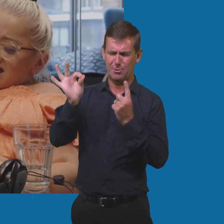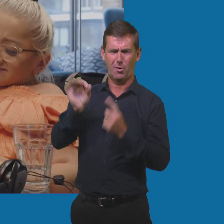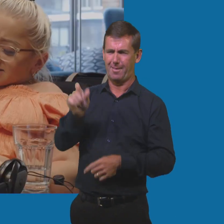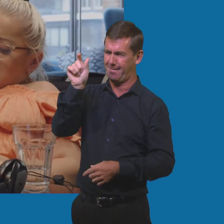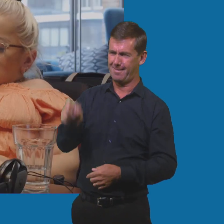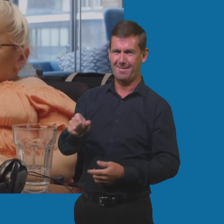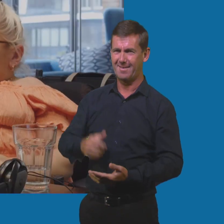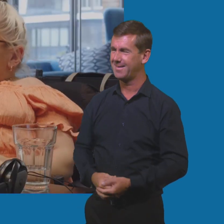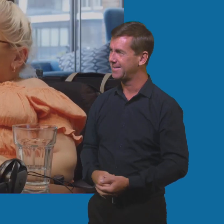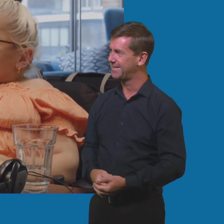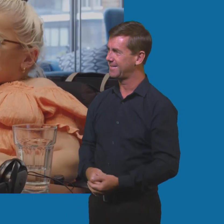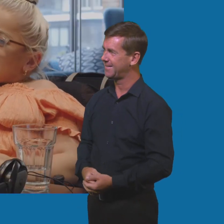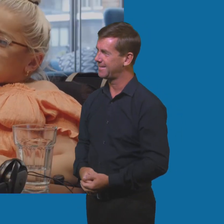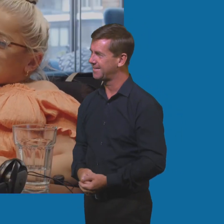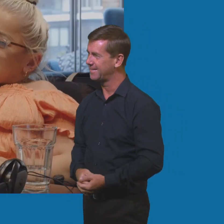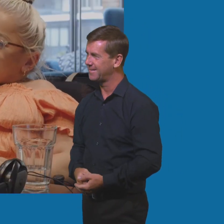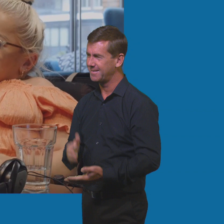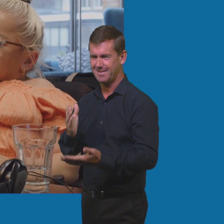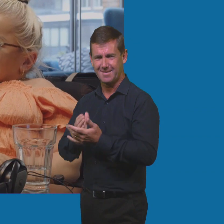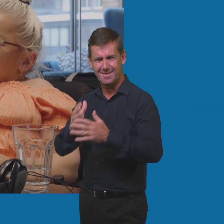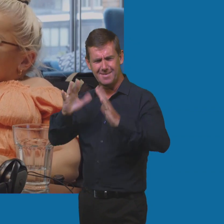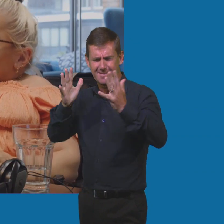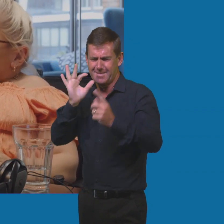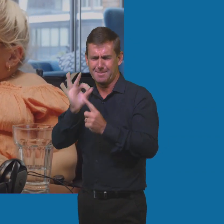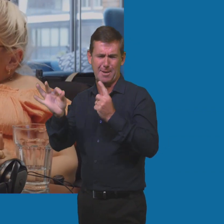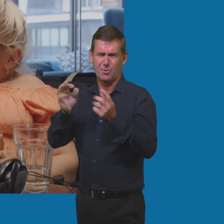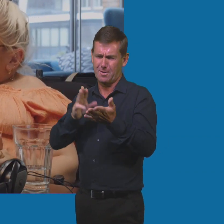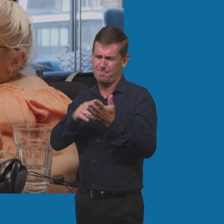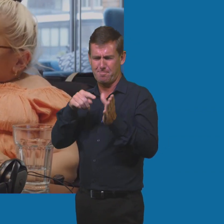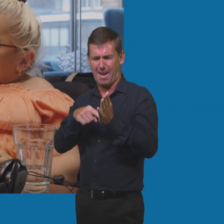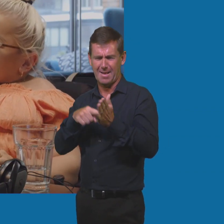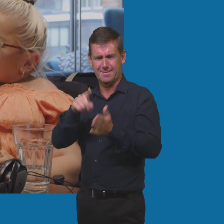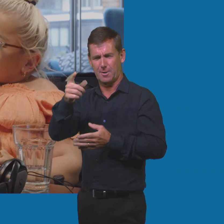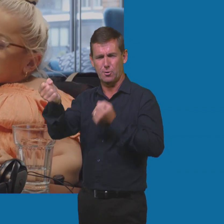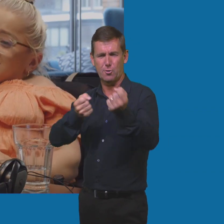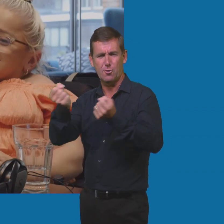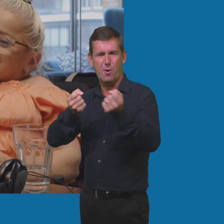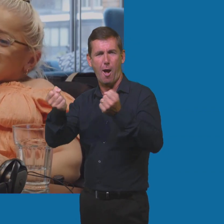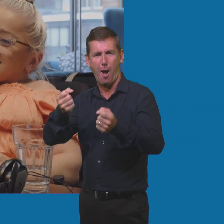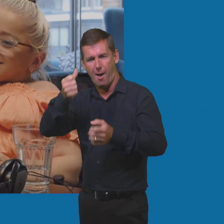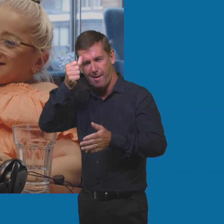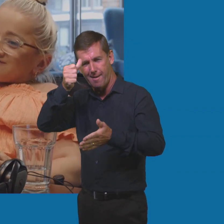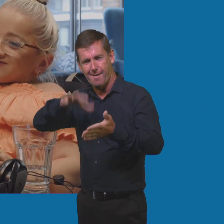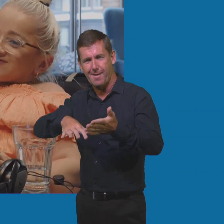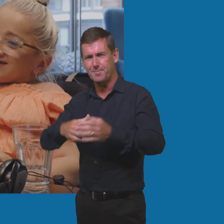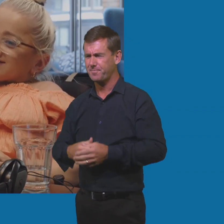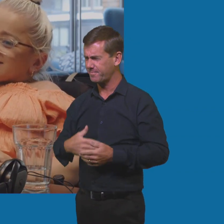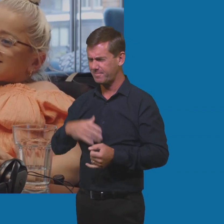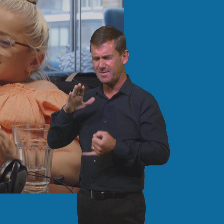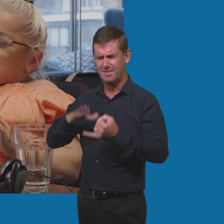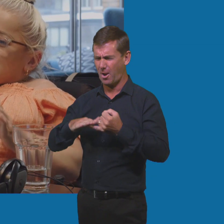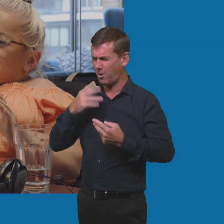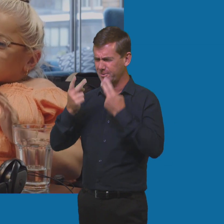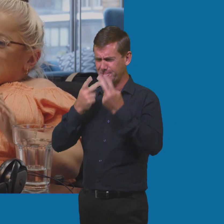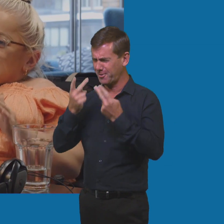Oh yeah, it's culture with Matt. I can't remember the last time when I sung, but I'm just gonna go for this